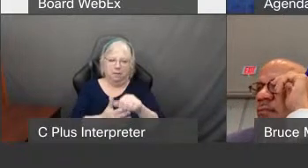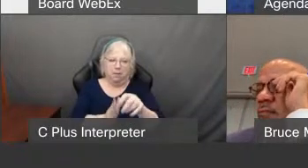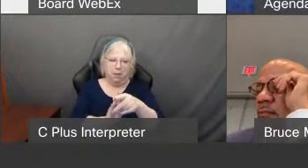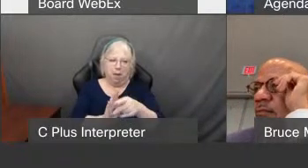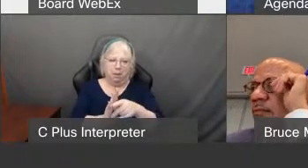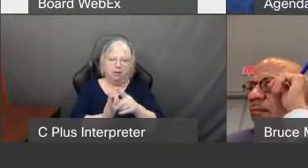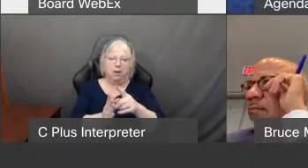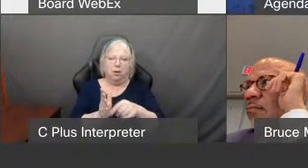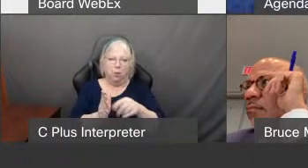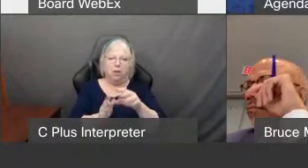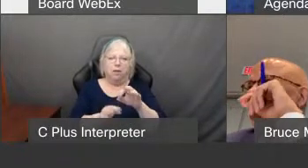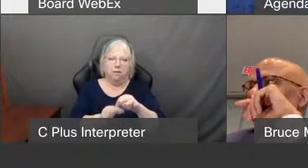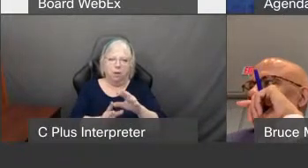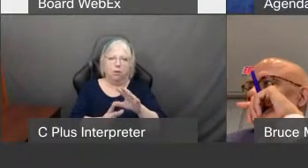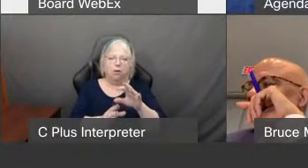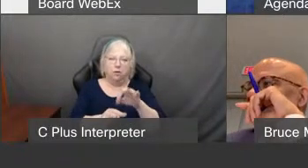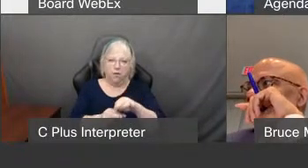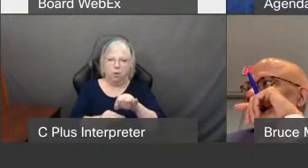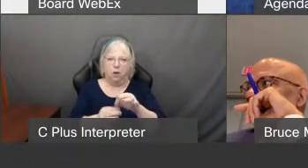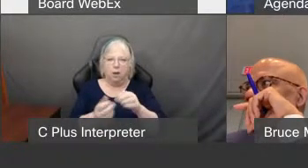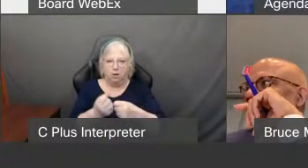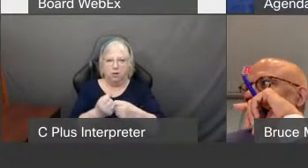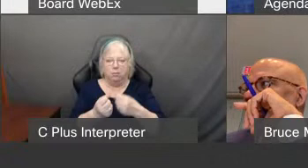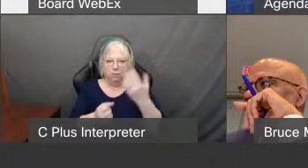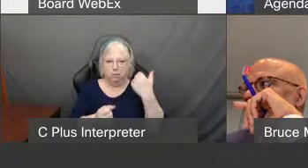for back in the early 90s.